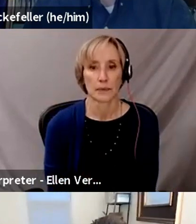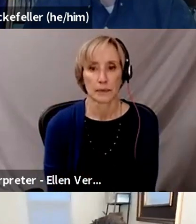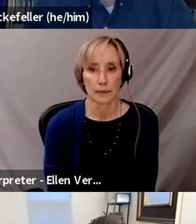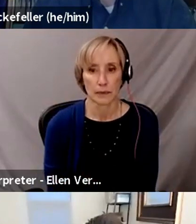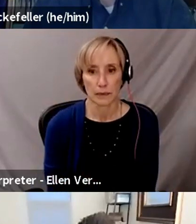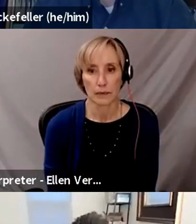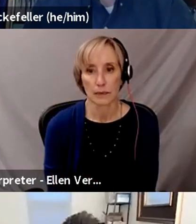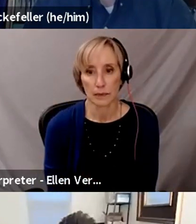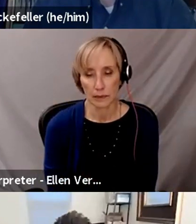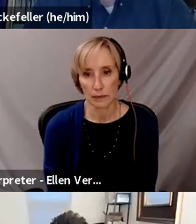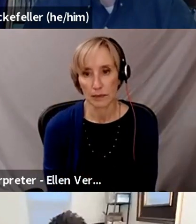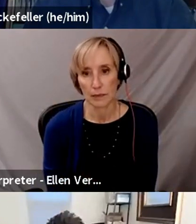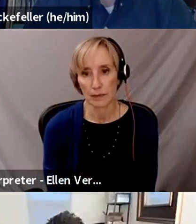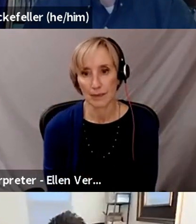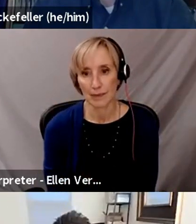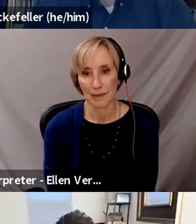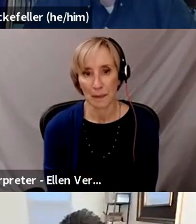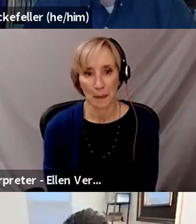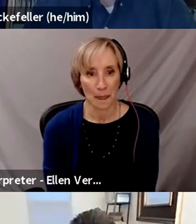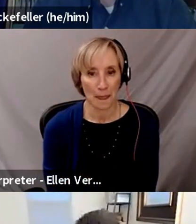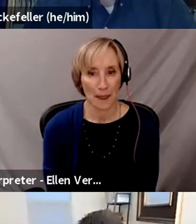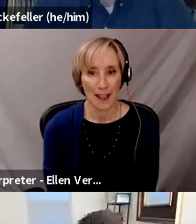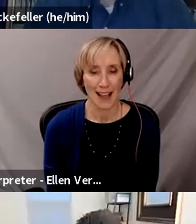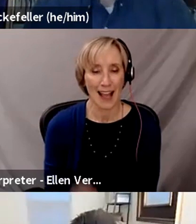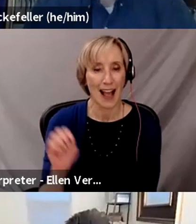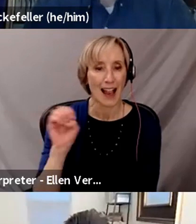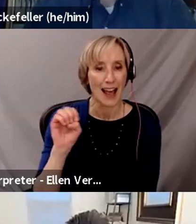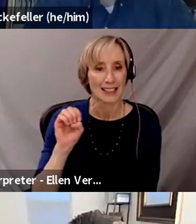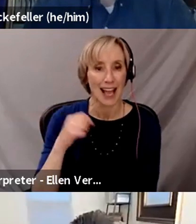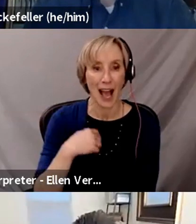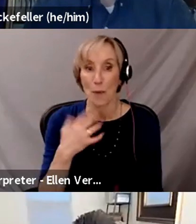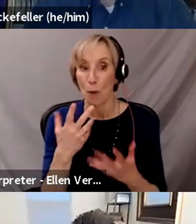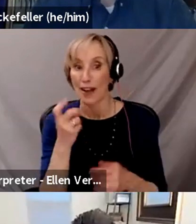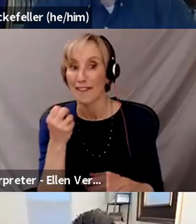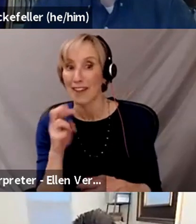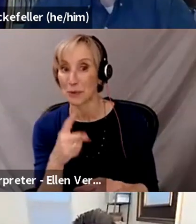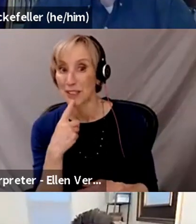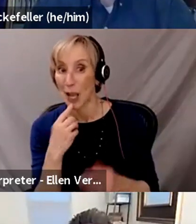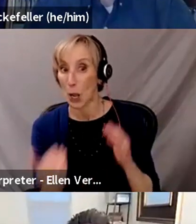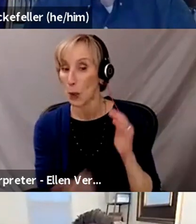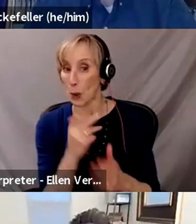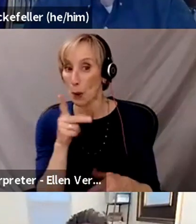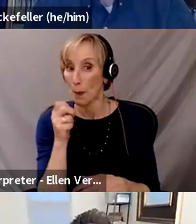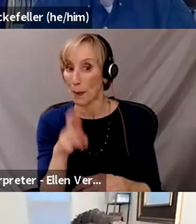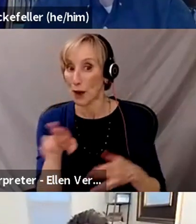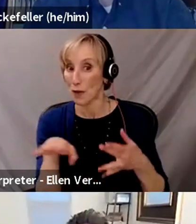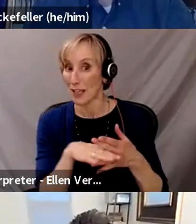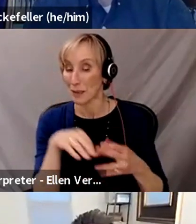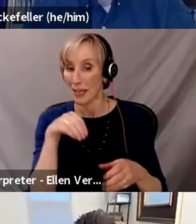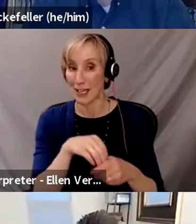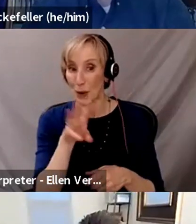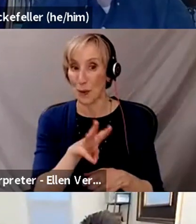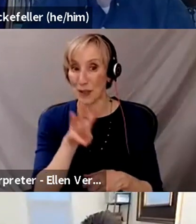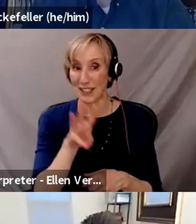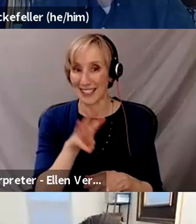Absolutely. I'm waiting, Vesper, for you to jump in and say, oh, and there's a new peer respite in Worcester and promote Karaya, but I'll